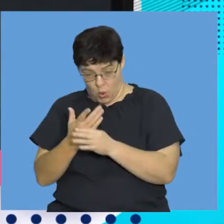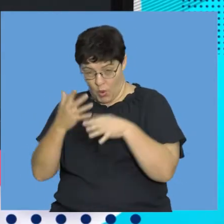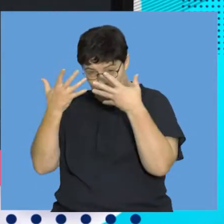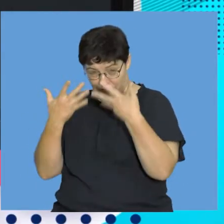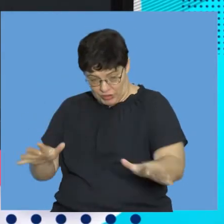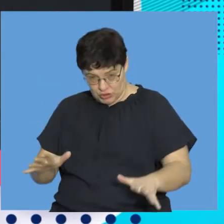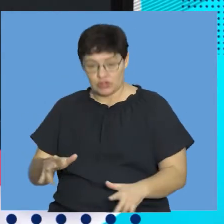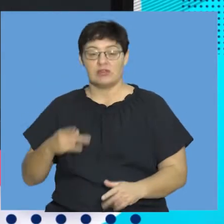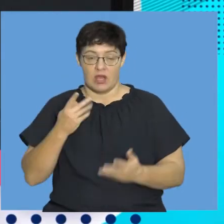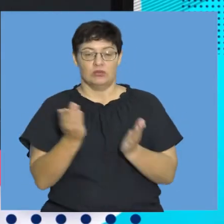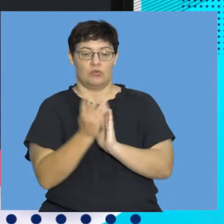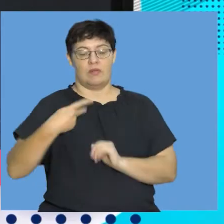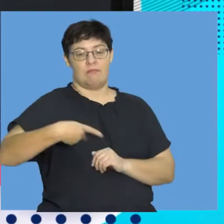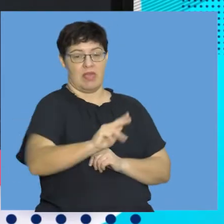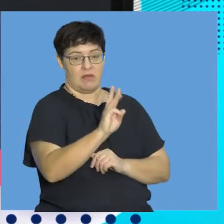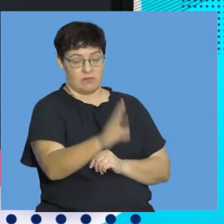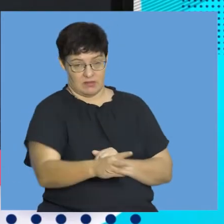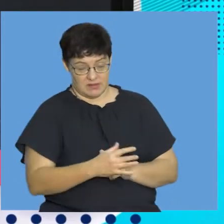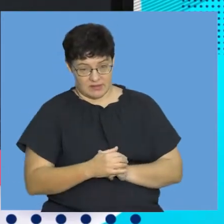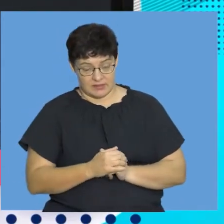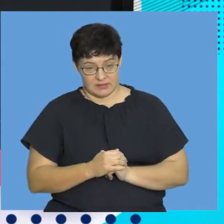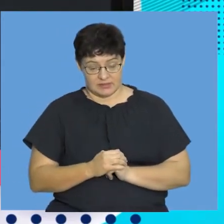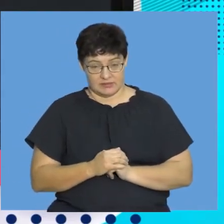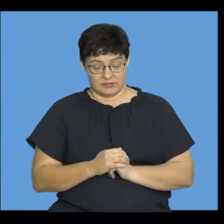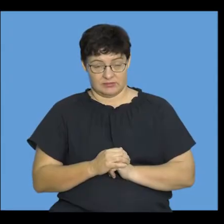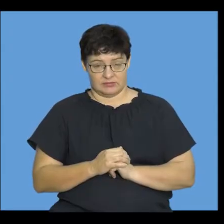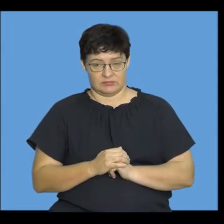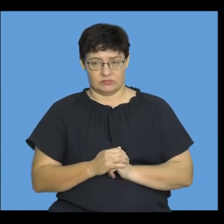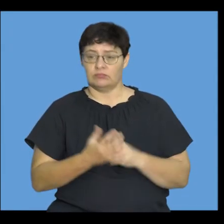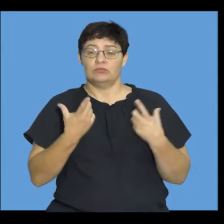on the completion of the project.